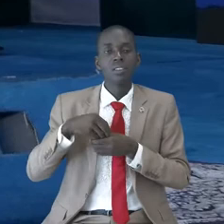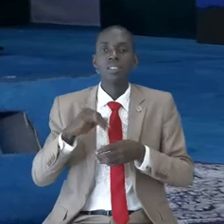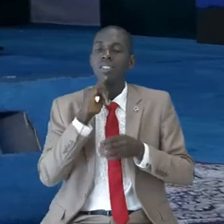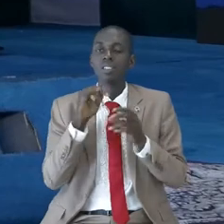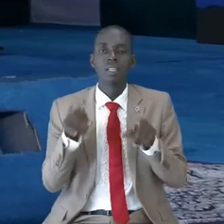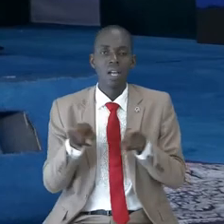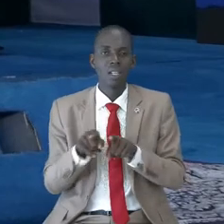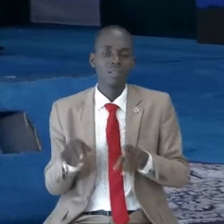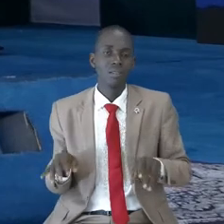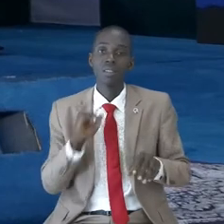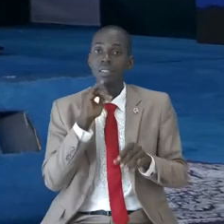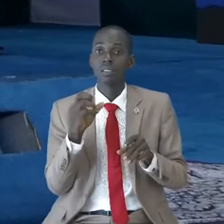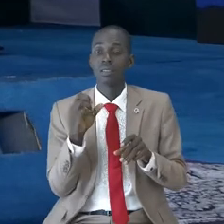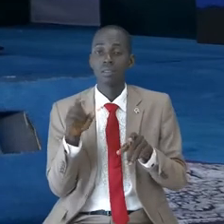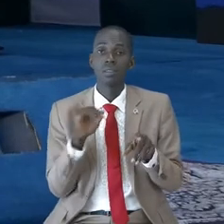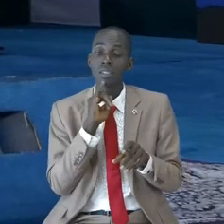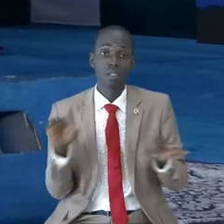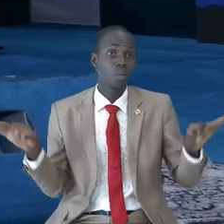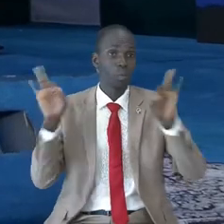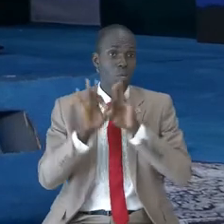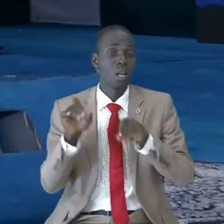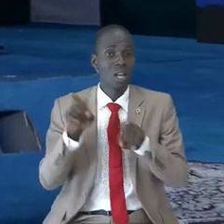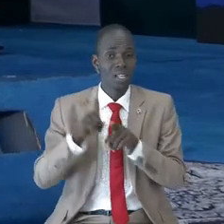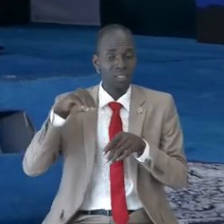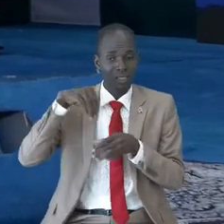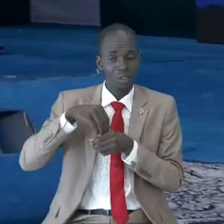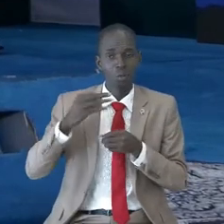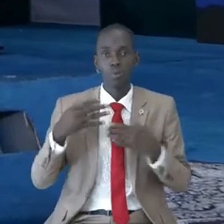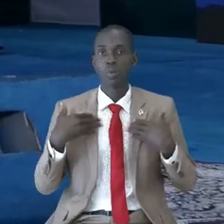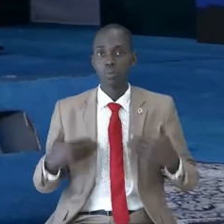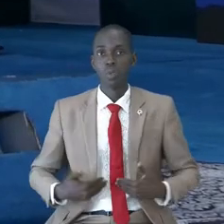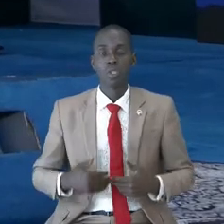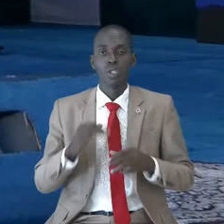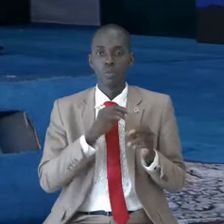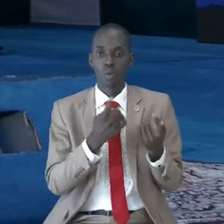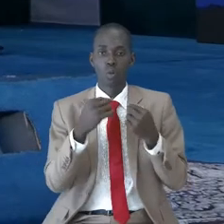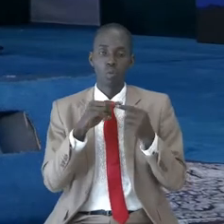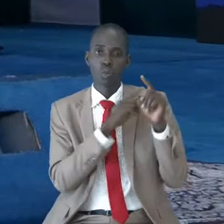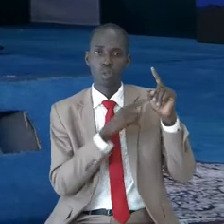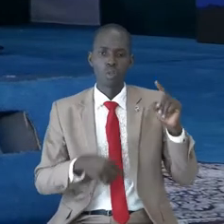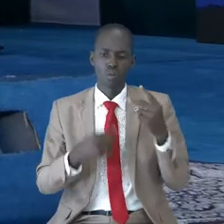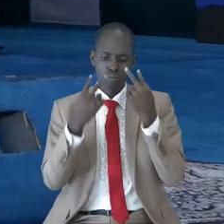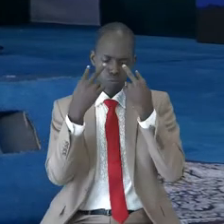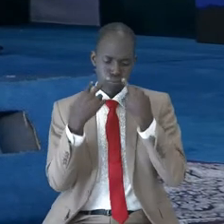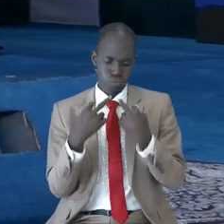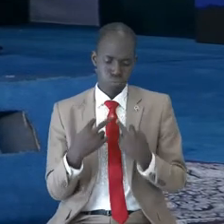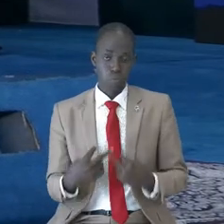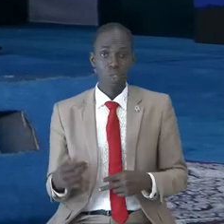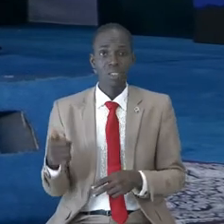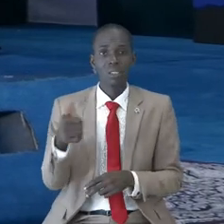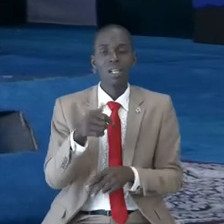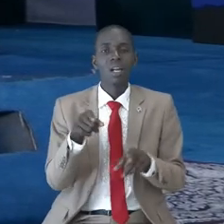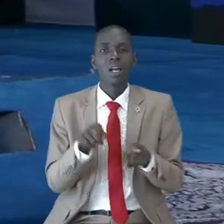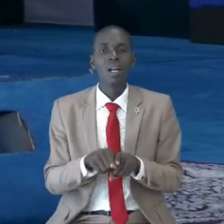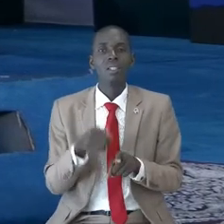the healing of the body. And as you come to the Lord, you look at yourself as the whole